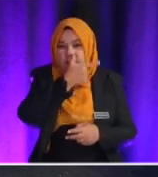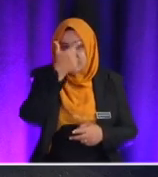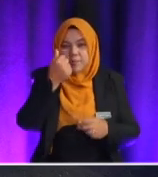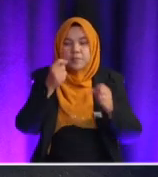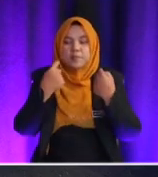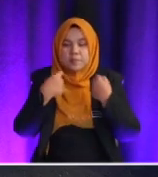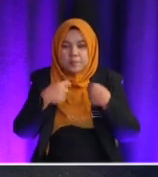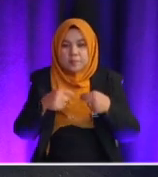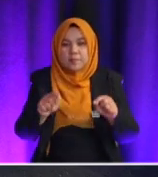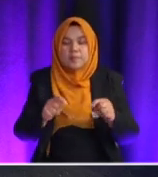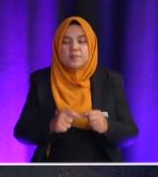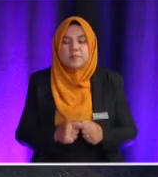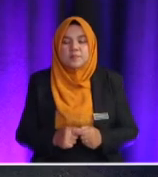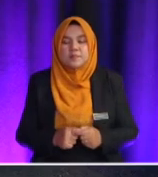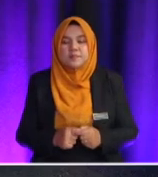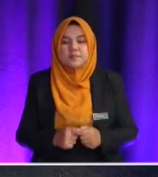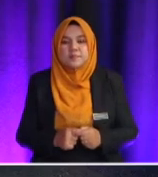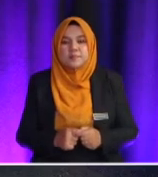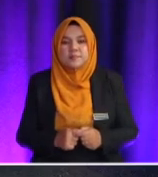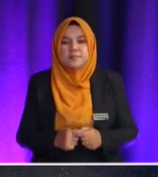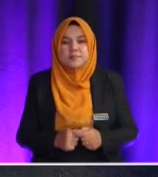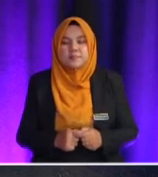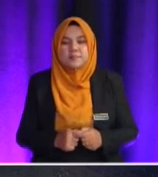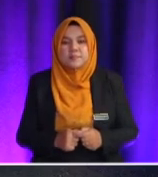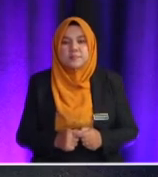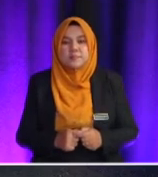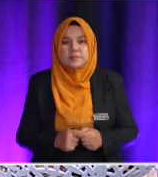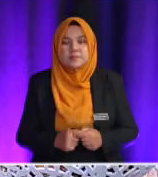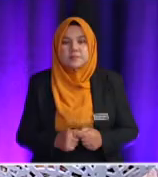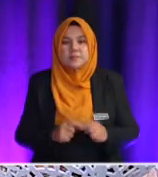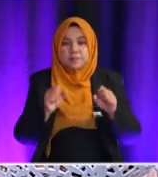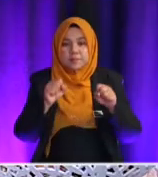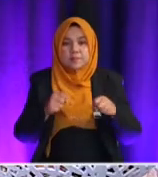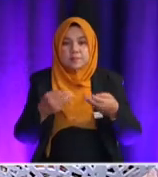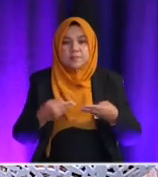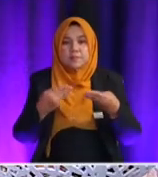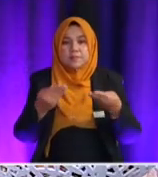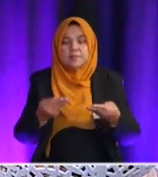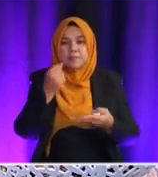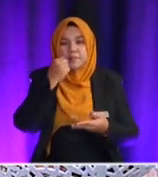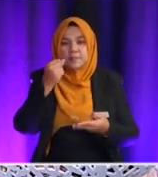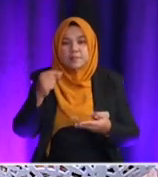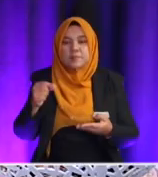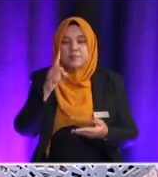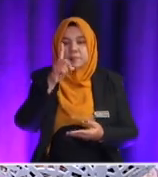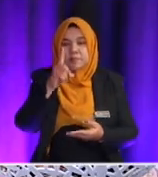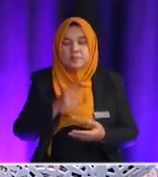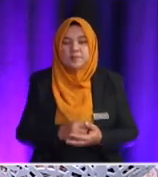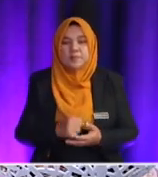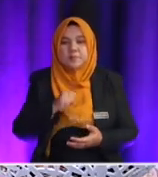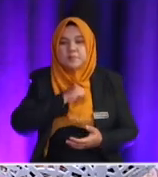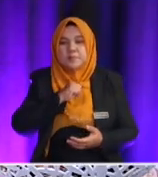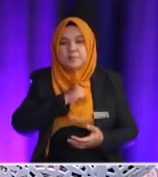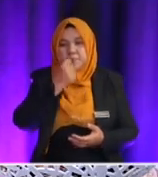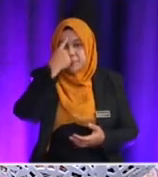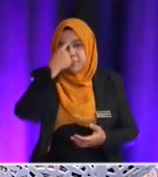their best. They seem like they do. Okay, so shall we give them pen? One pen? One pen for Shasha and one